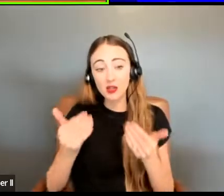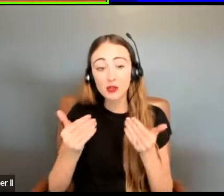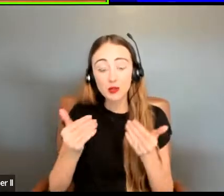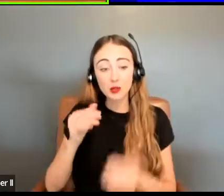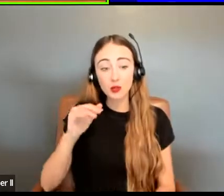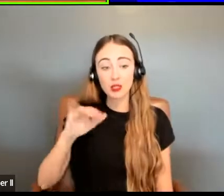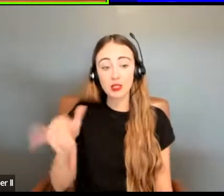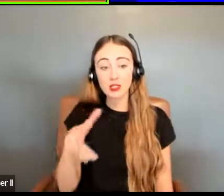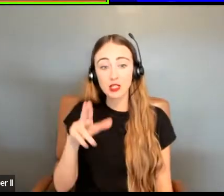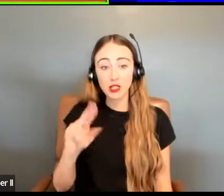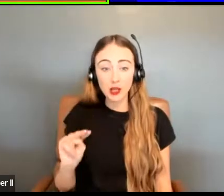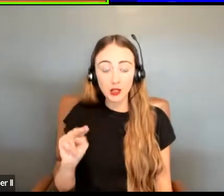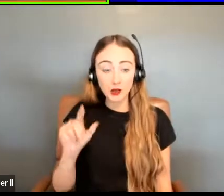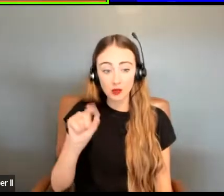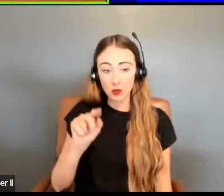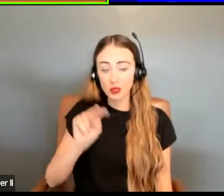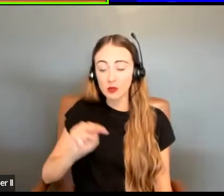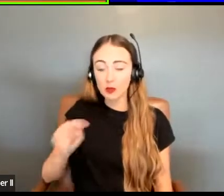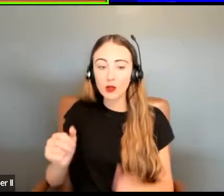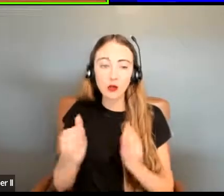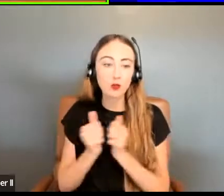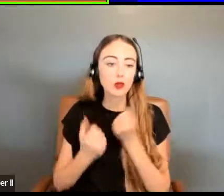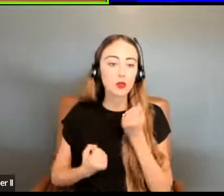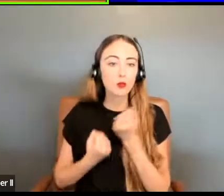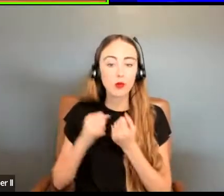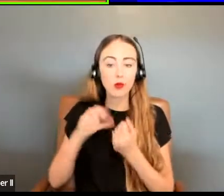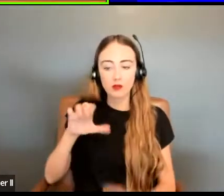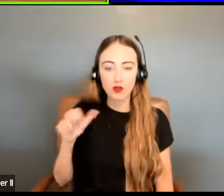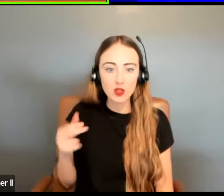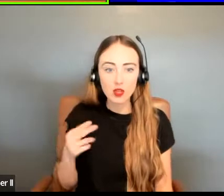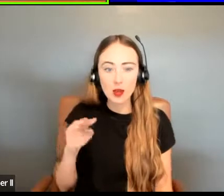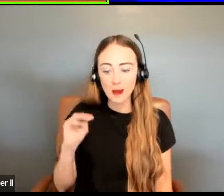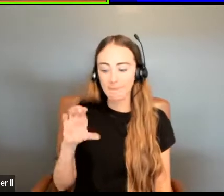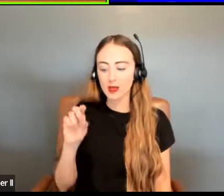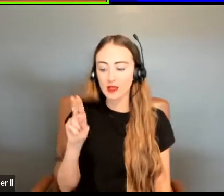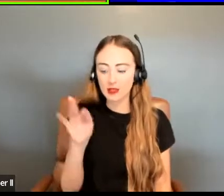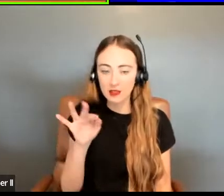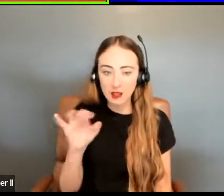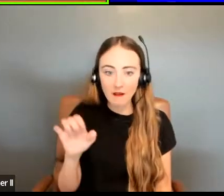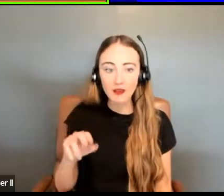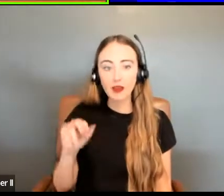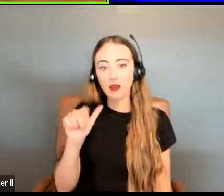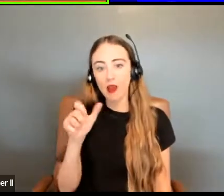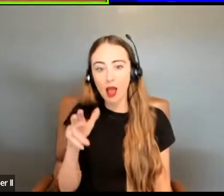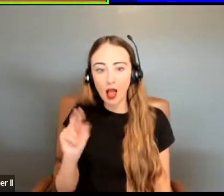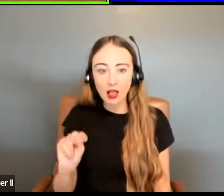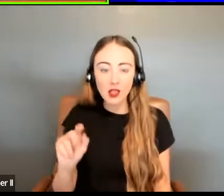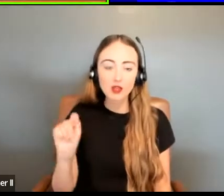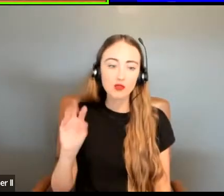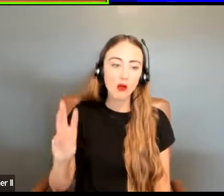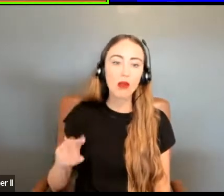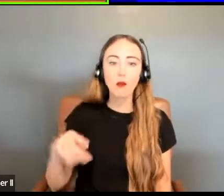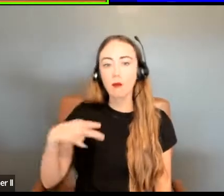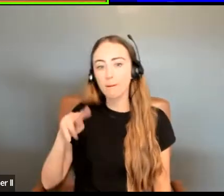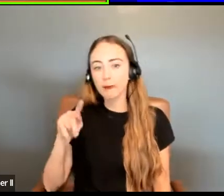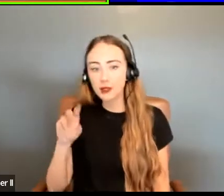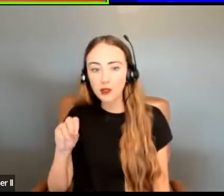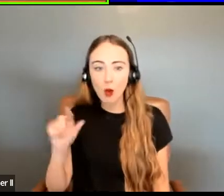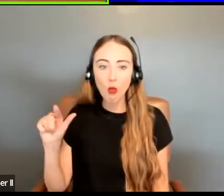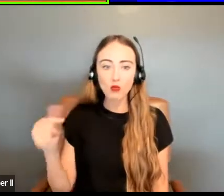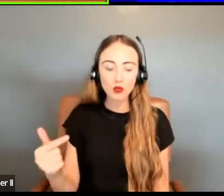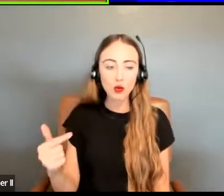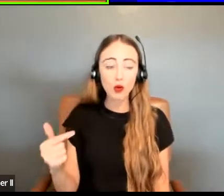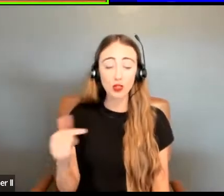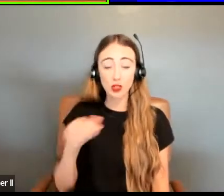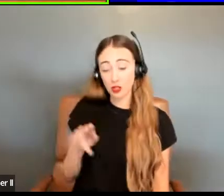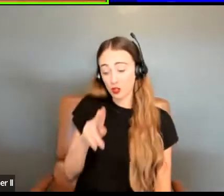of 2022 with the support of council members Che, McDuffie, Allen, Nadeau, Trayon White, Pinto, and Louis George. In